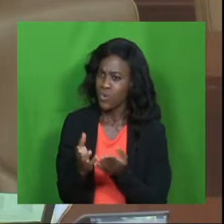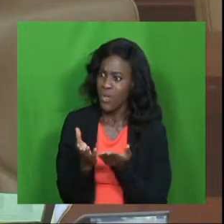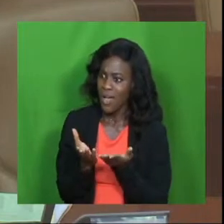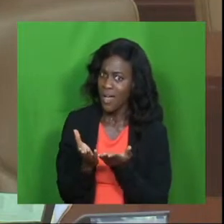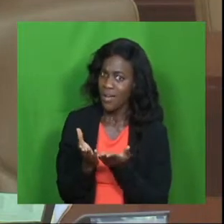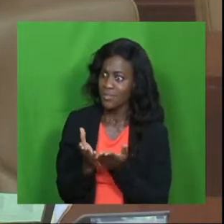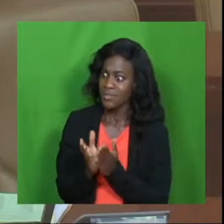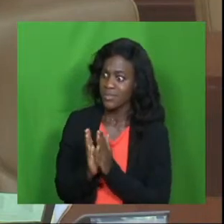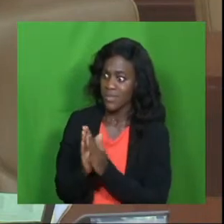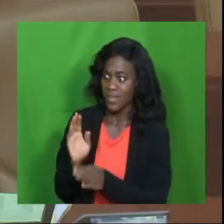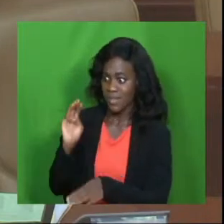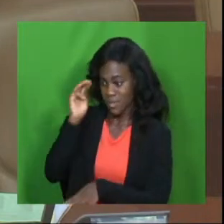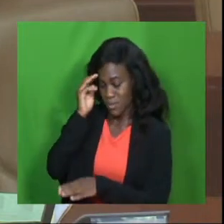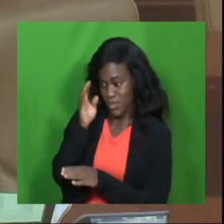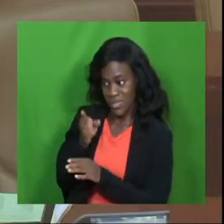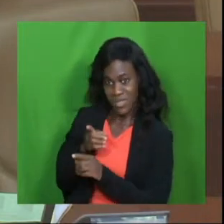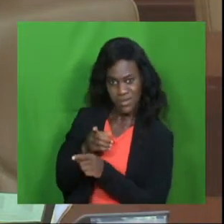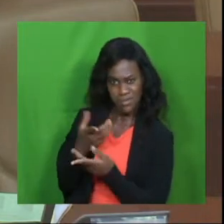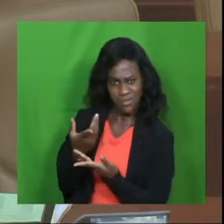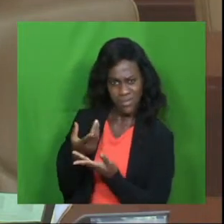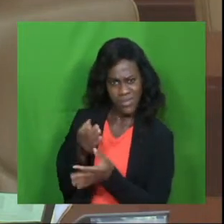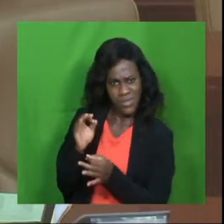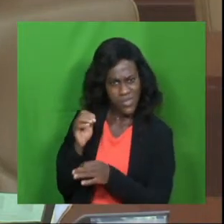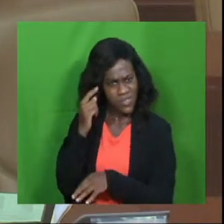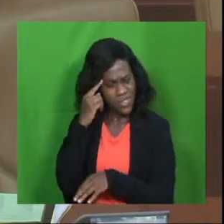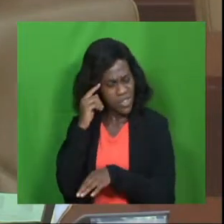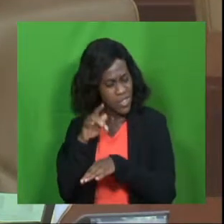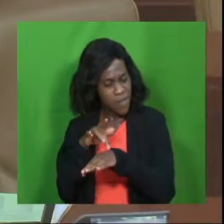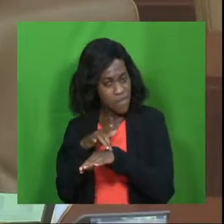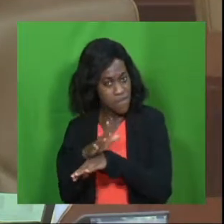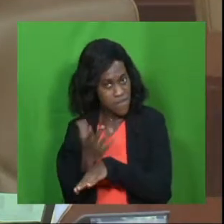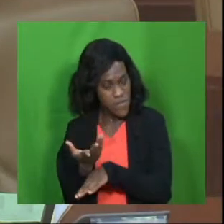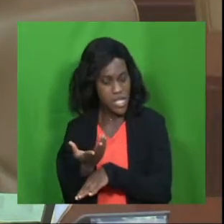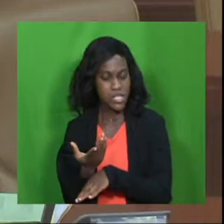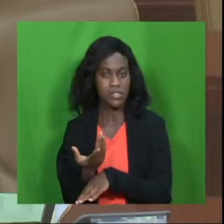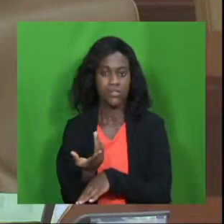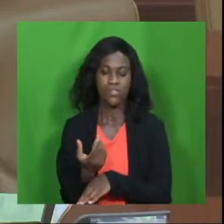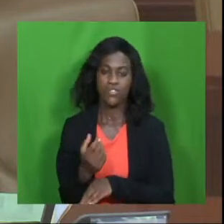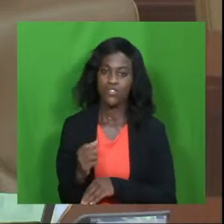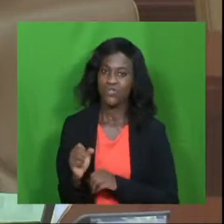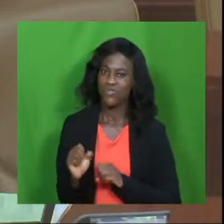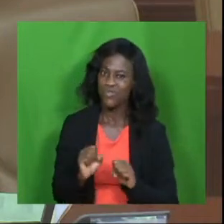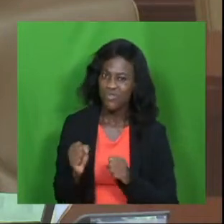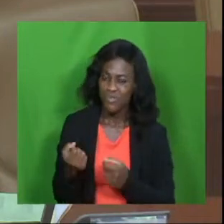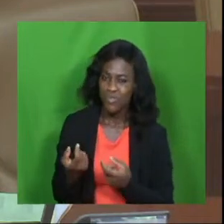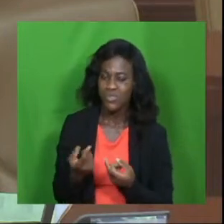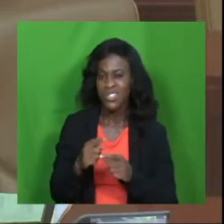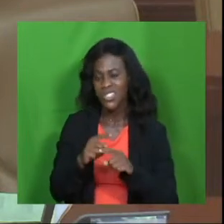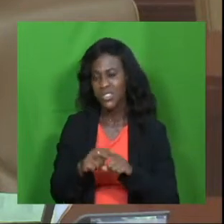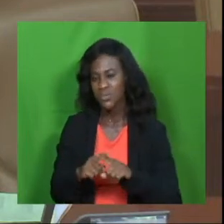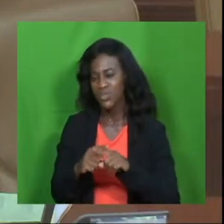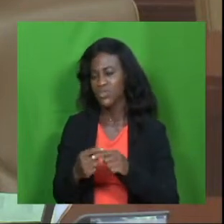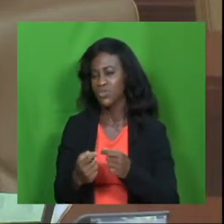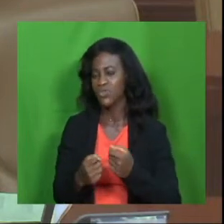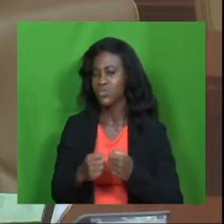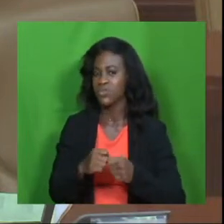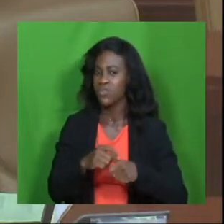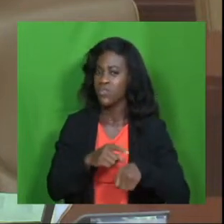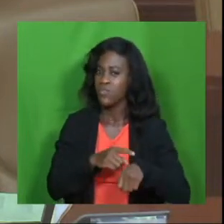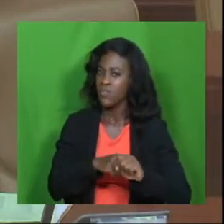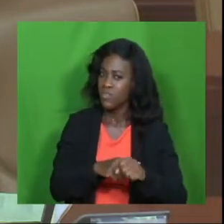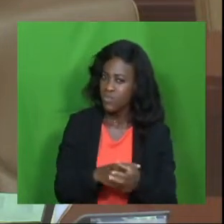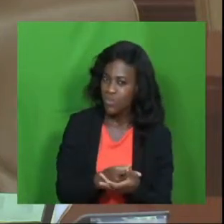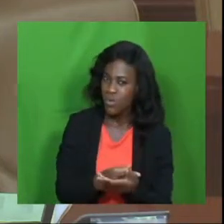done as far as the impact of these AstroTurfs on the growth of soccer is concerned before